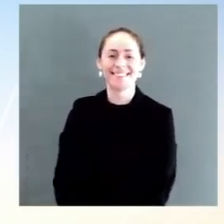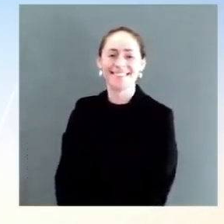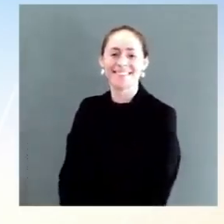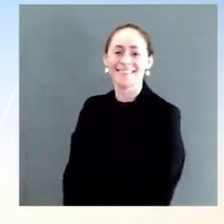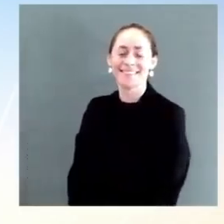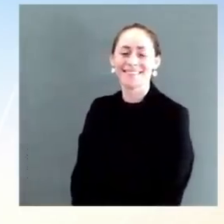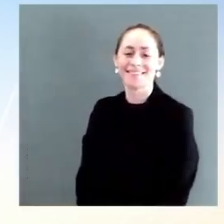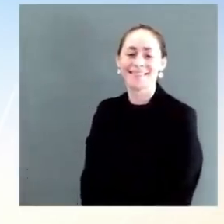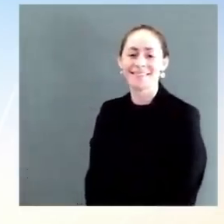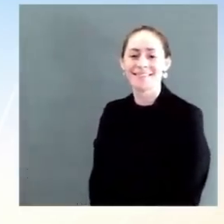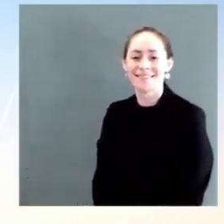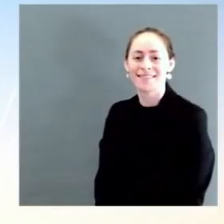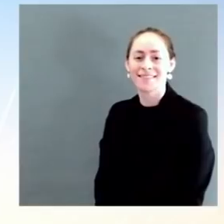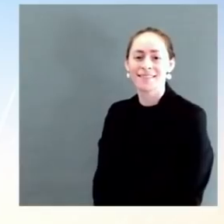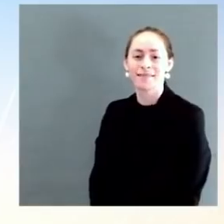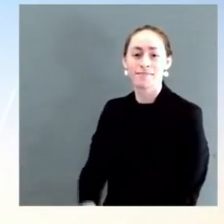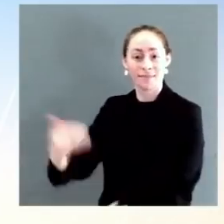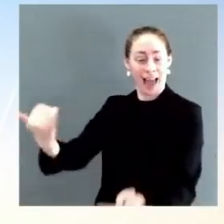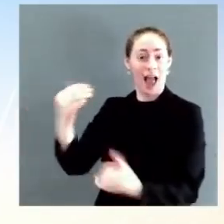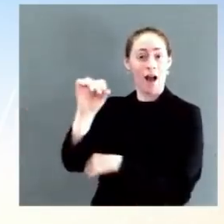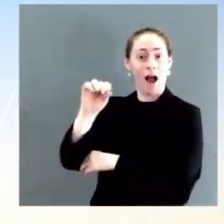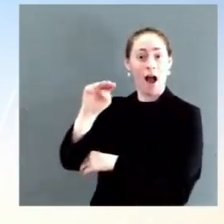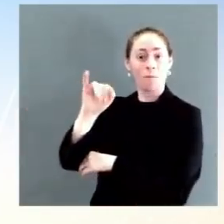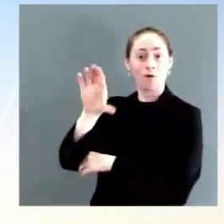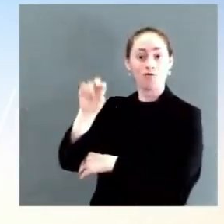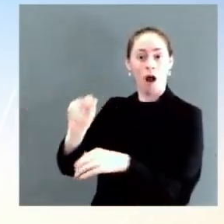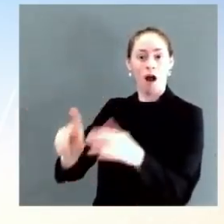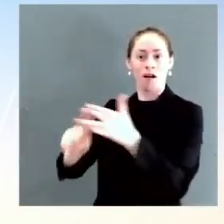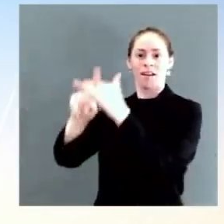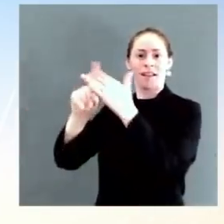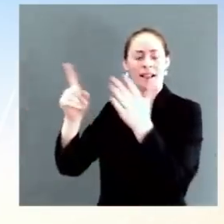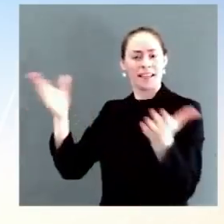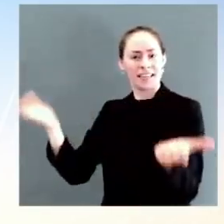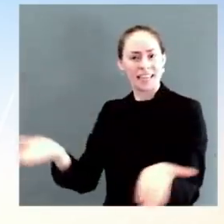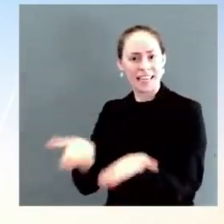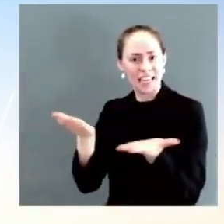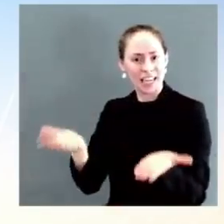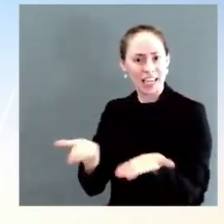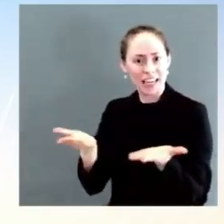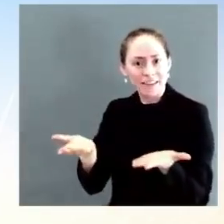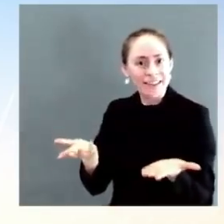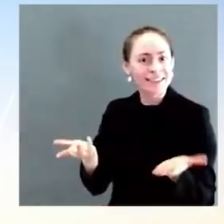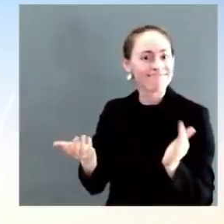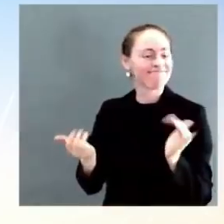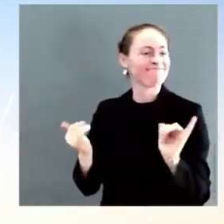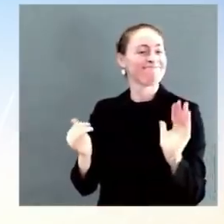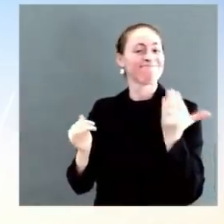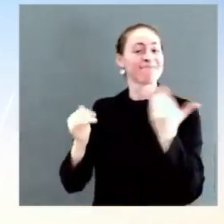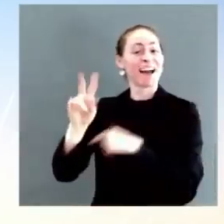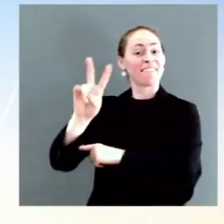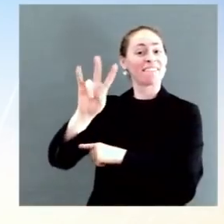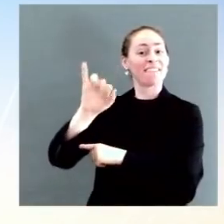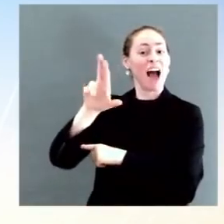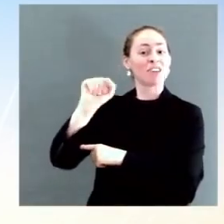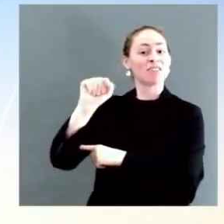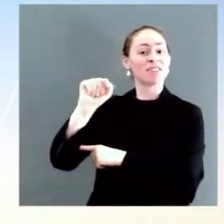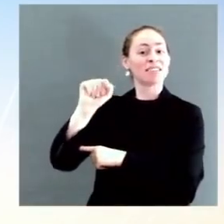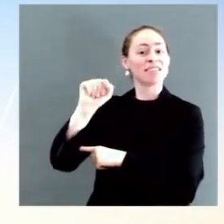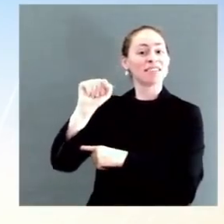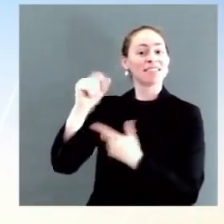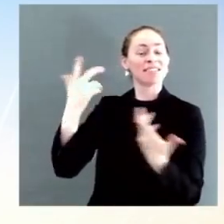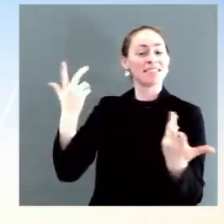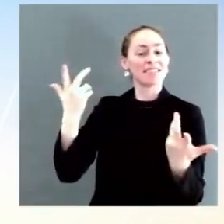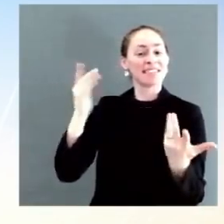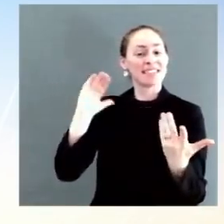people live amidst the virus and go about their lives, but COVID is going to be here? Well, Peter, what's very important for people